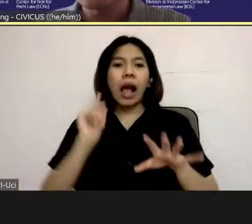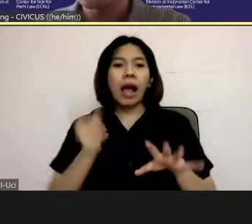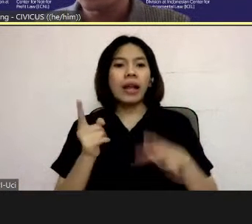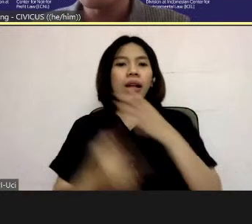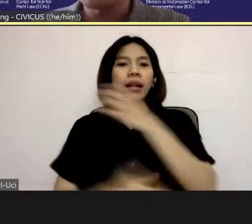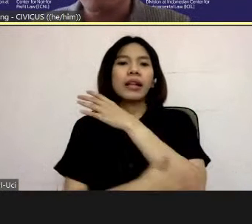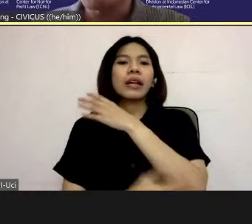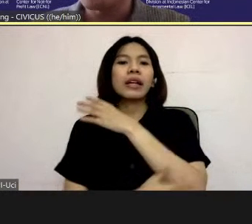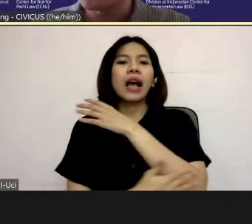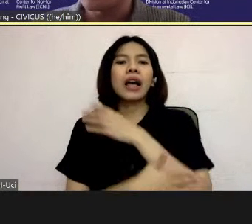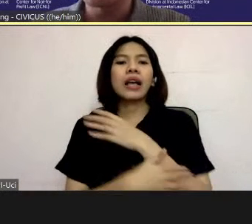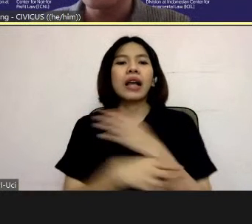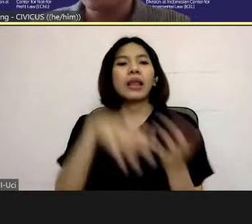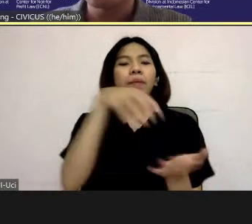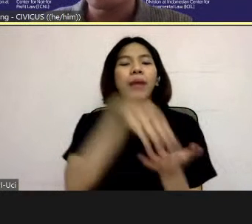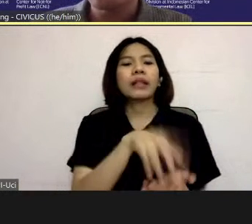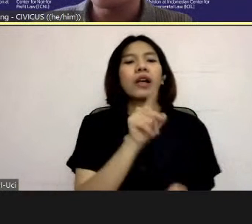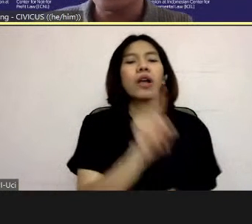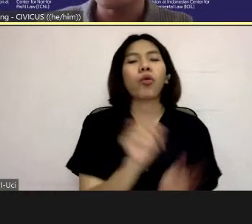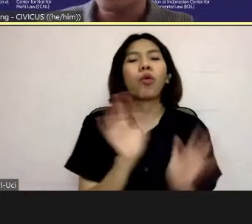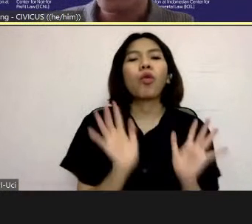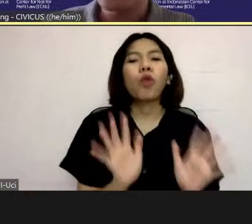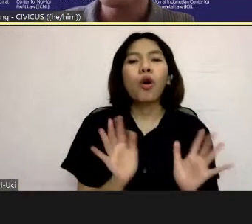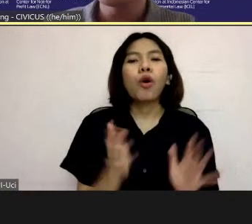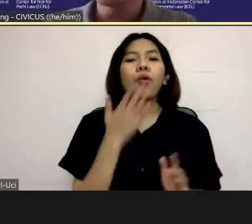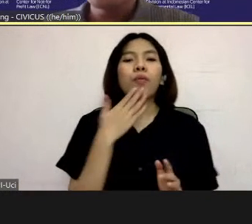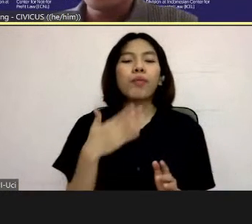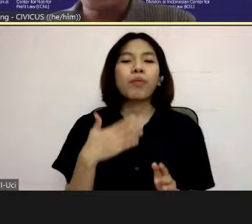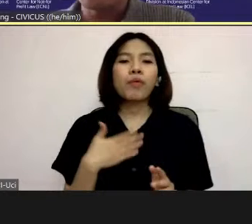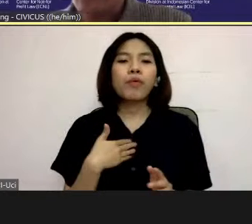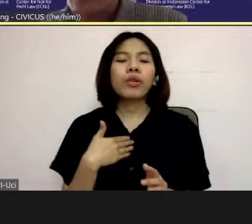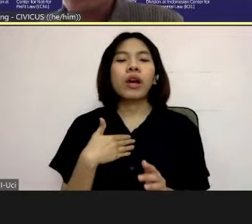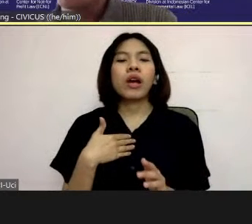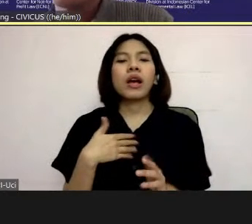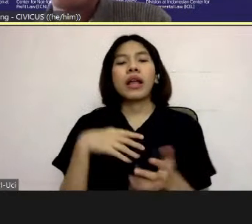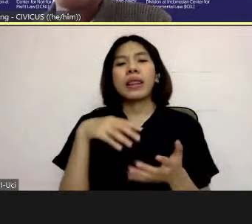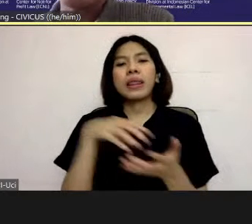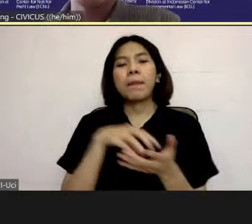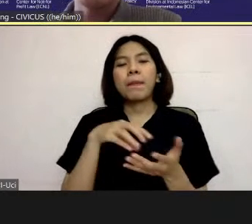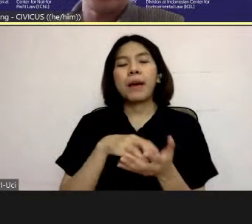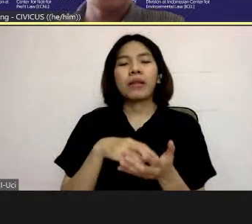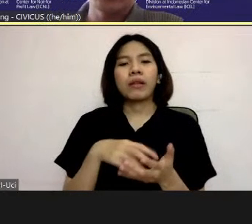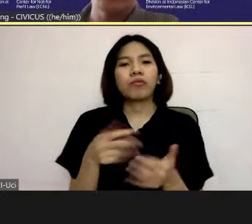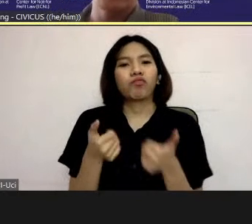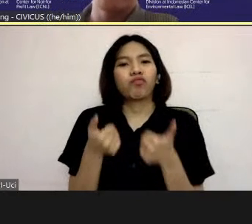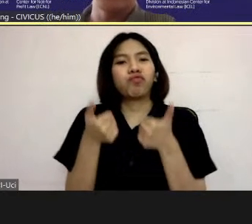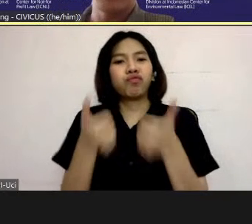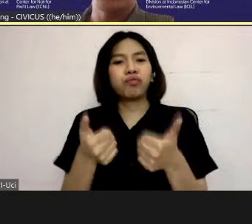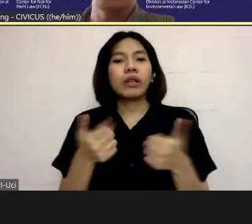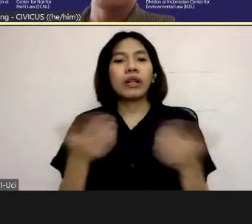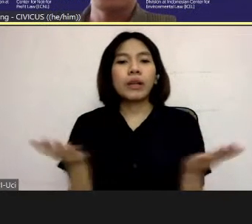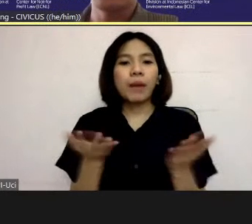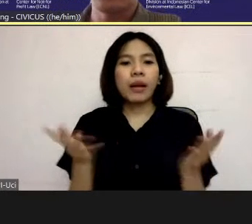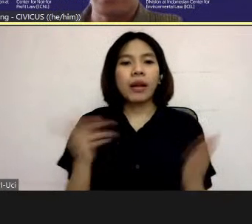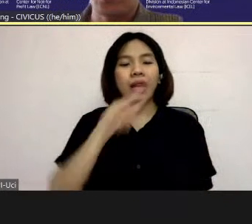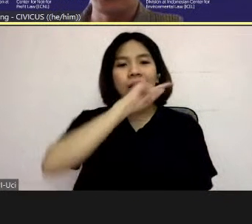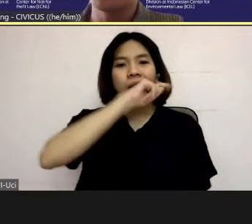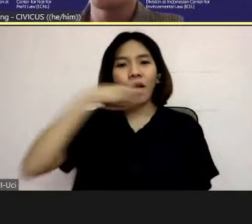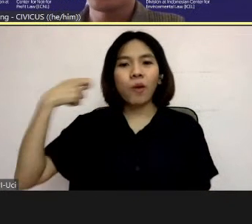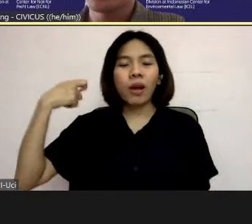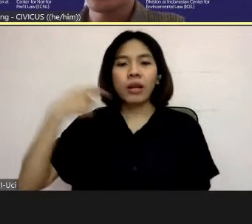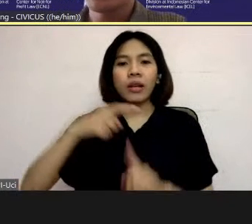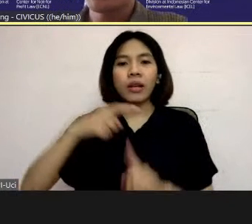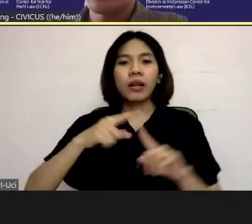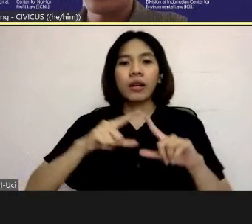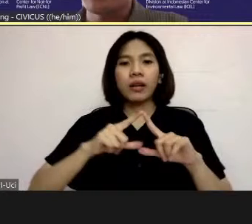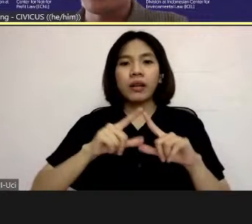3 countries, Japan, Mongolia, and South Korea, rated as narrow, and 4 are rated as closed civic space, which is China,